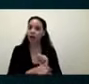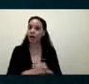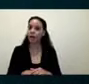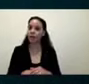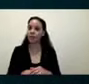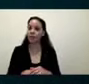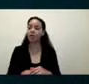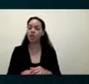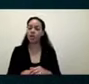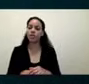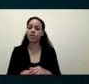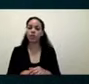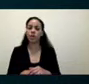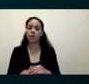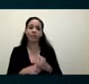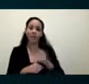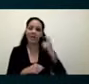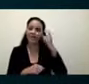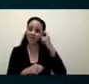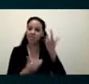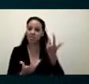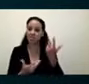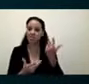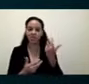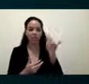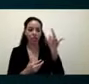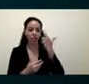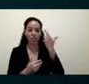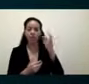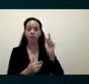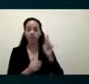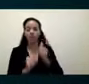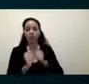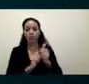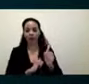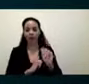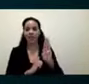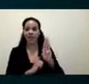this makes sense. This is why we need to pass the Build Back Better Biden-Harris agenda.